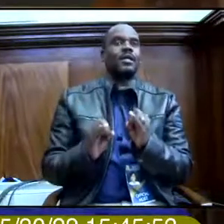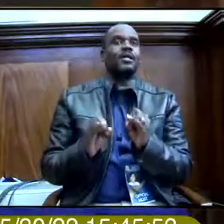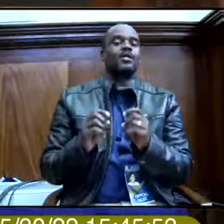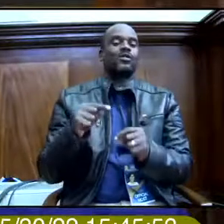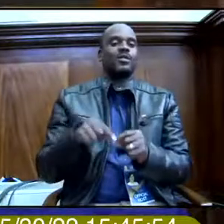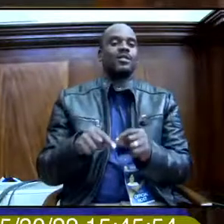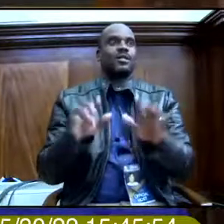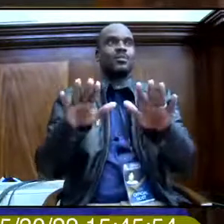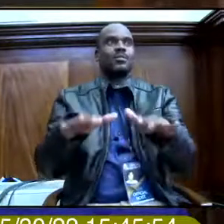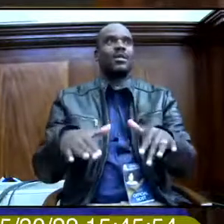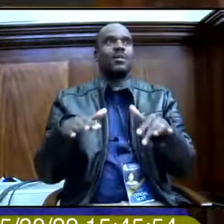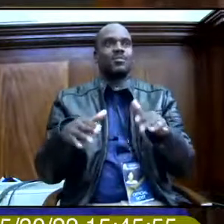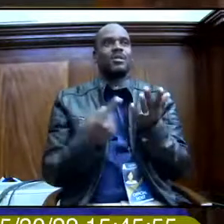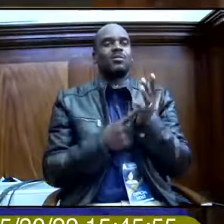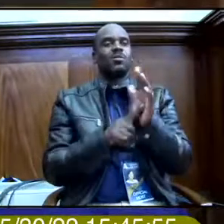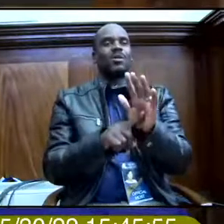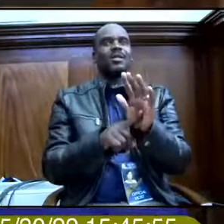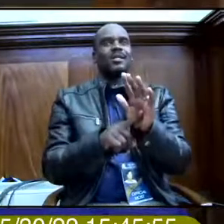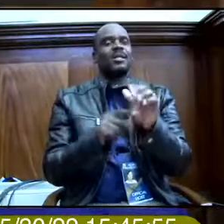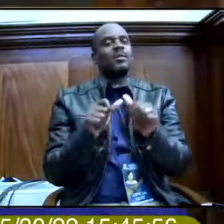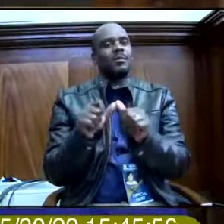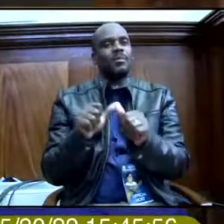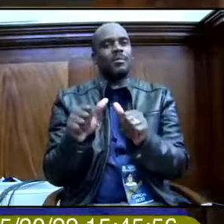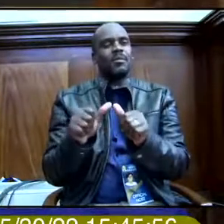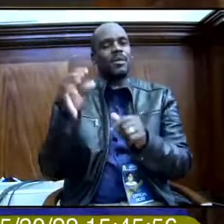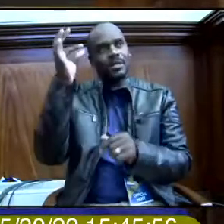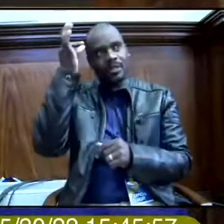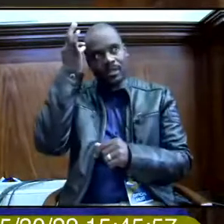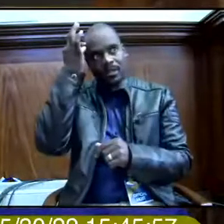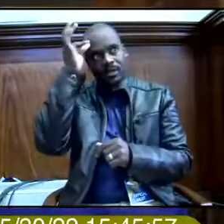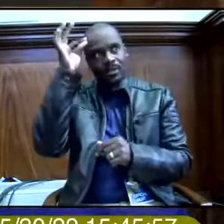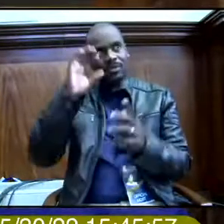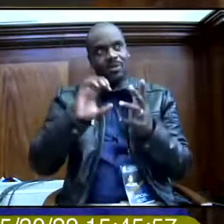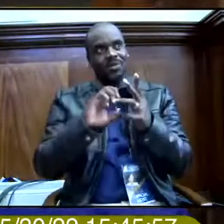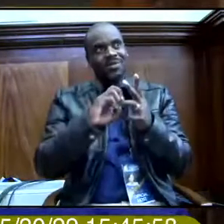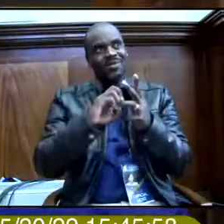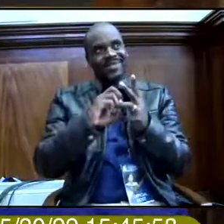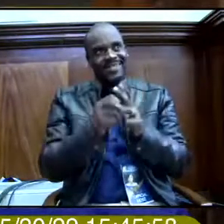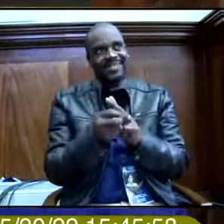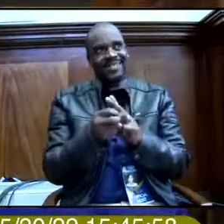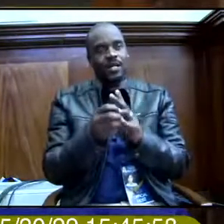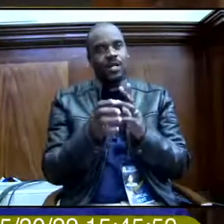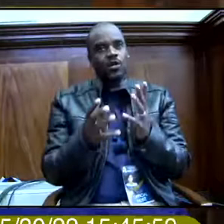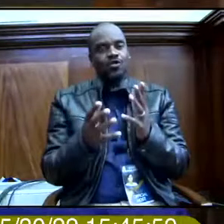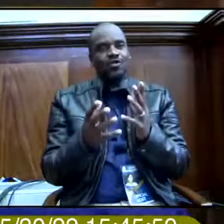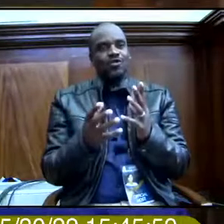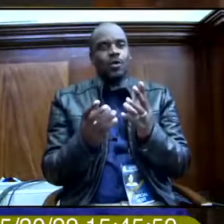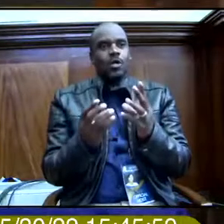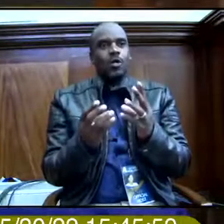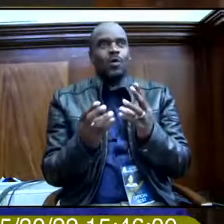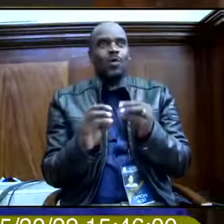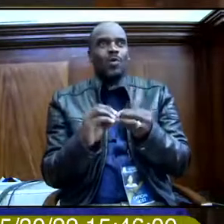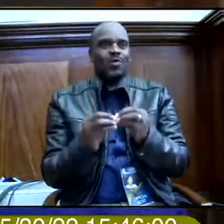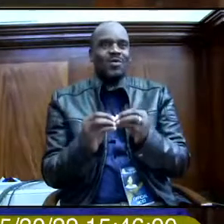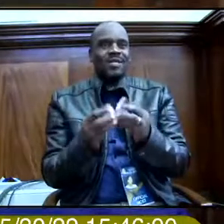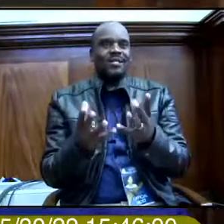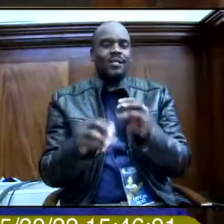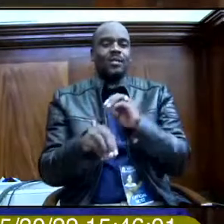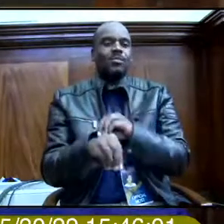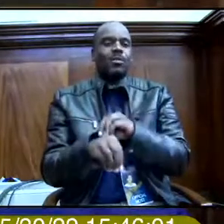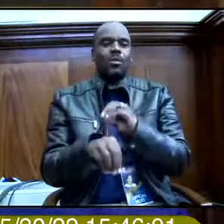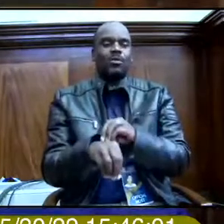that at least the government uh try to alleviate the problems that